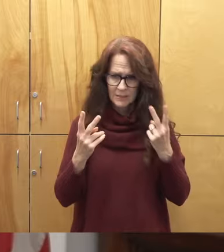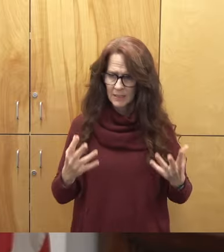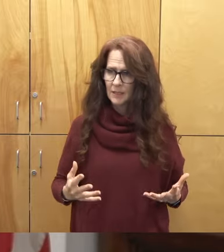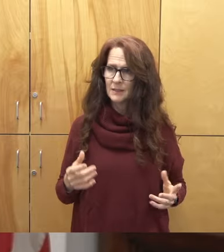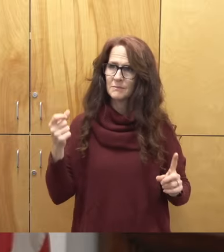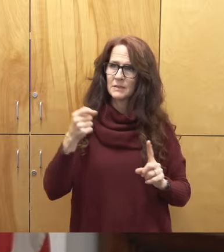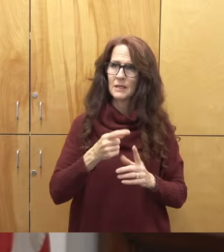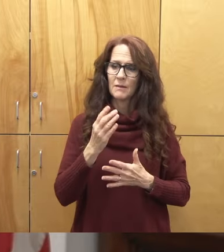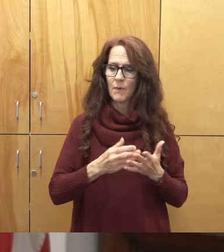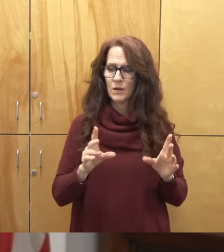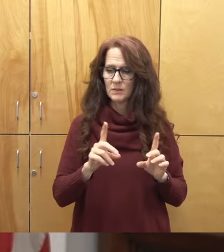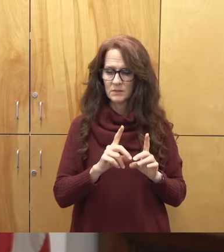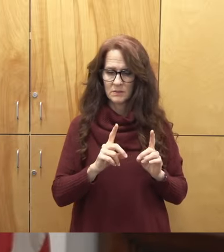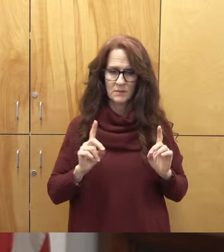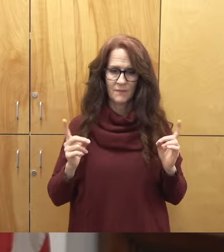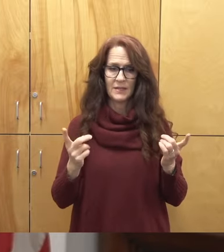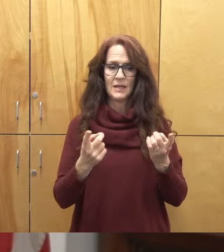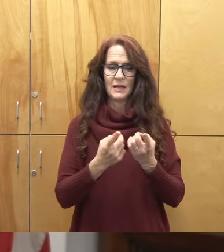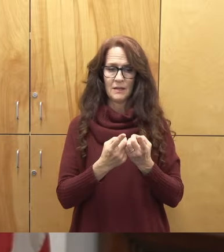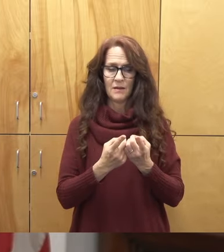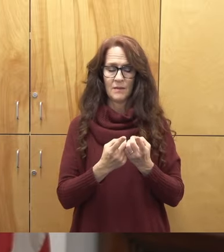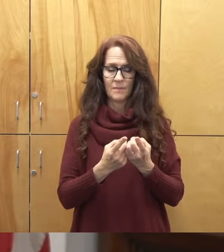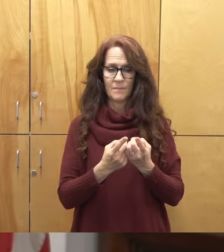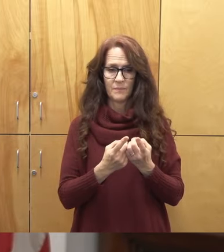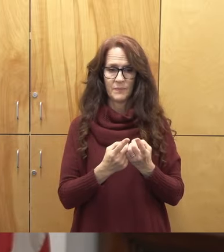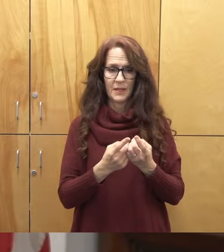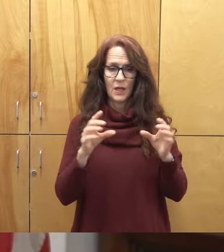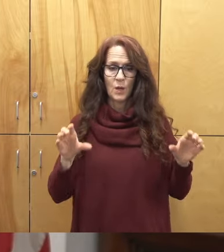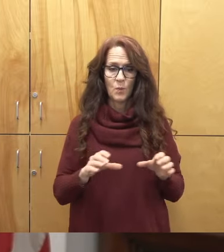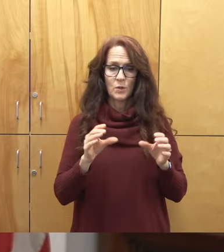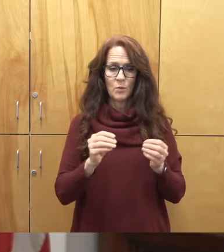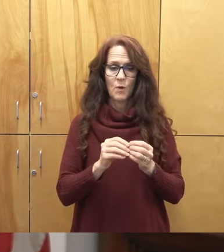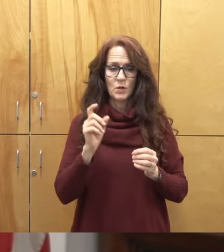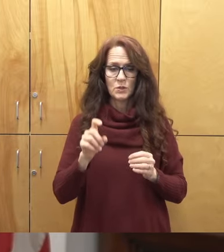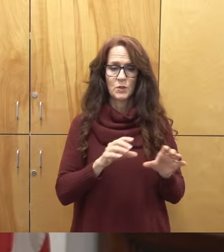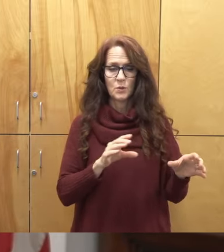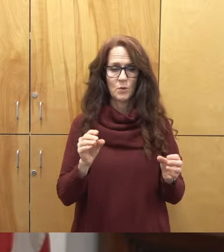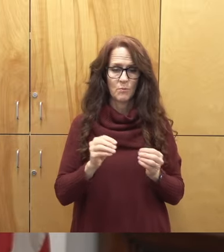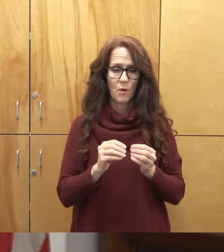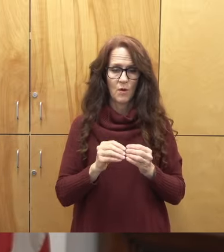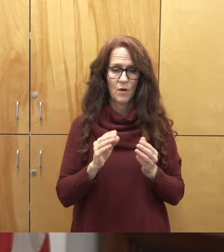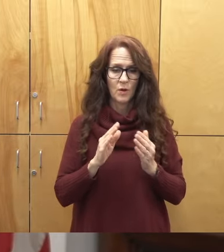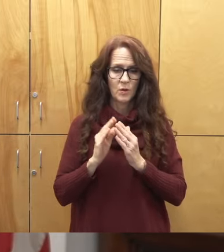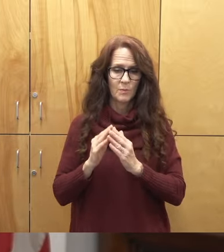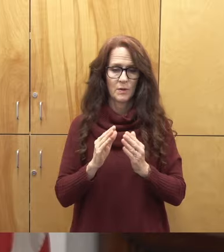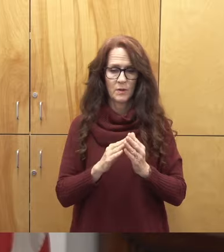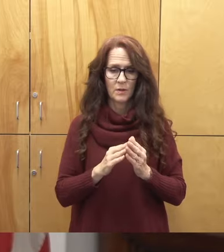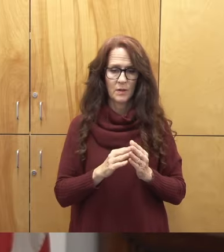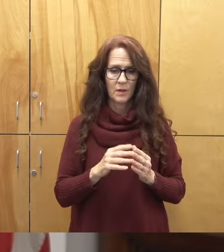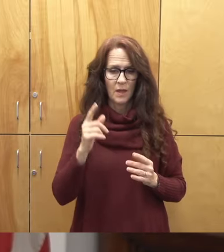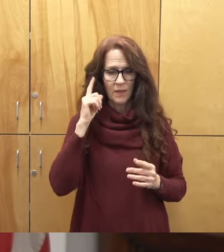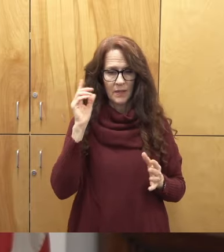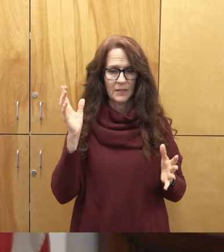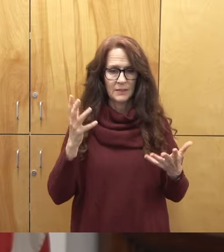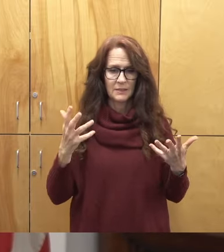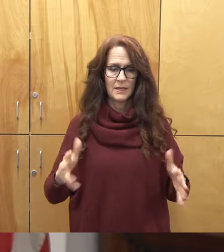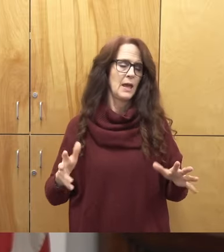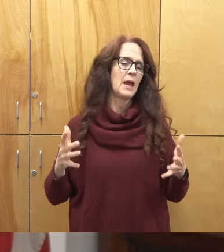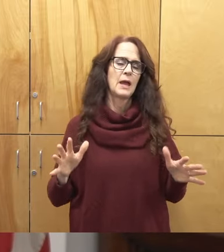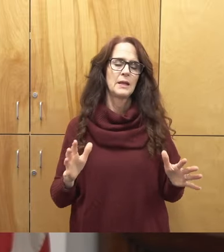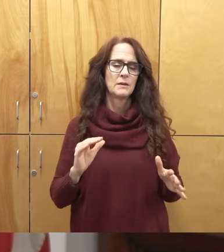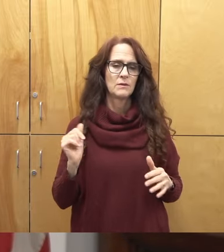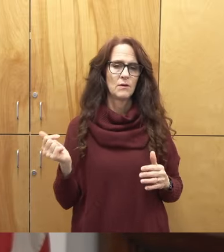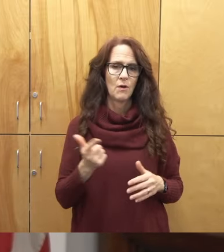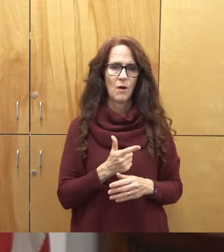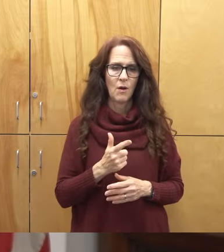specific parts of our district, that I think we can do more, we should do more, and for our community to not think this is the end all be all